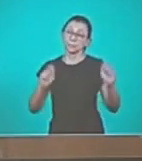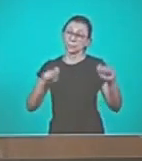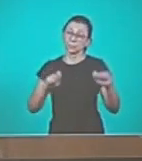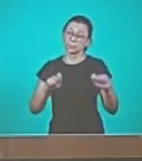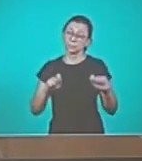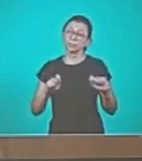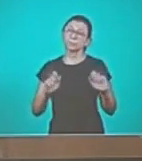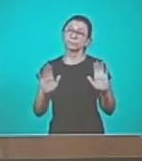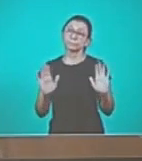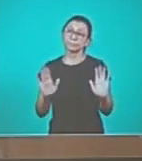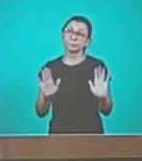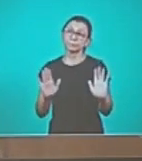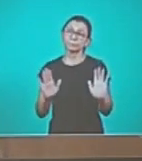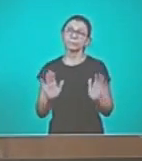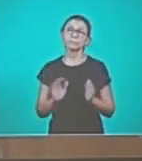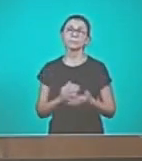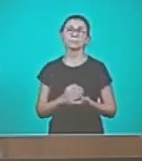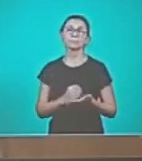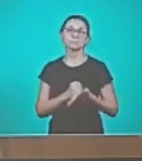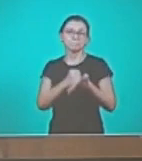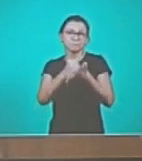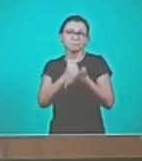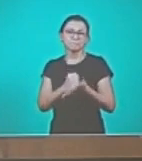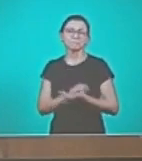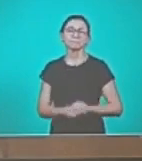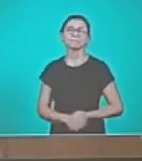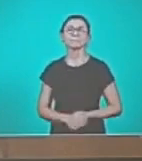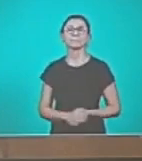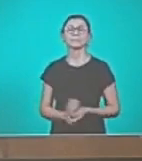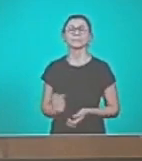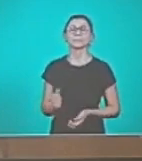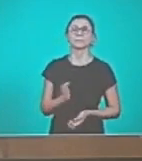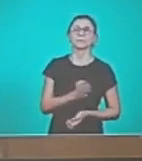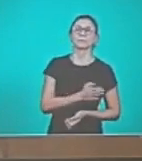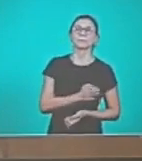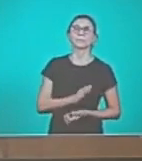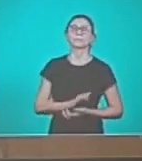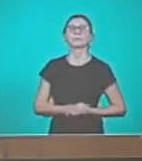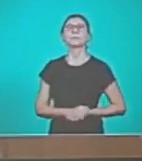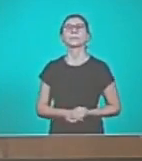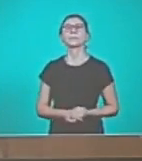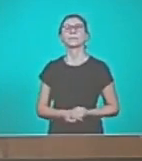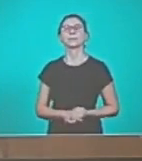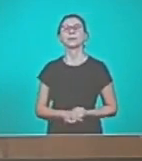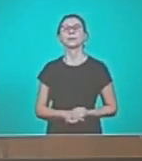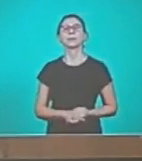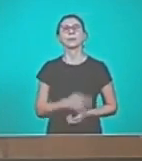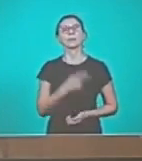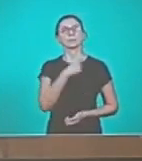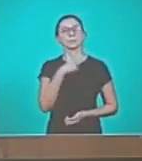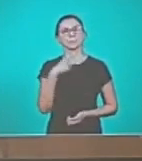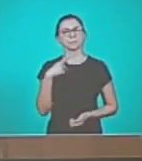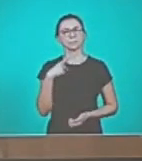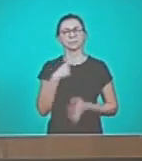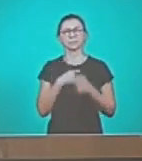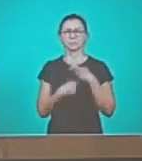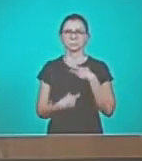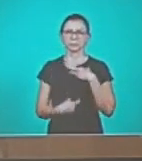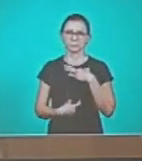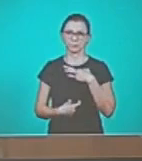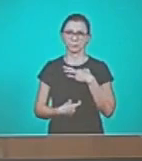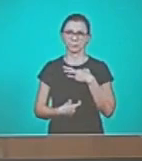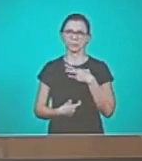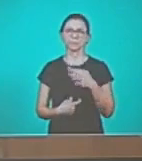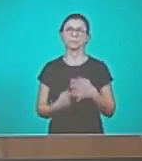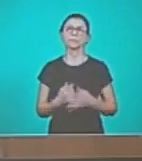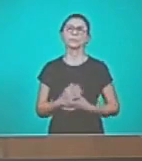it is, according to the reach of our satellite. And so here is the explanation. We have said that the pastors, the